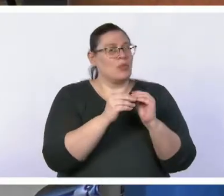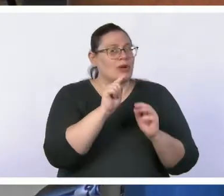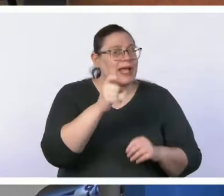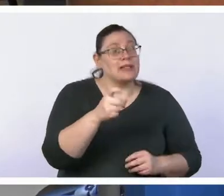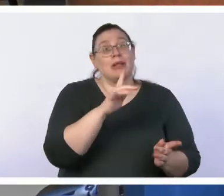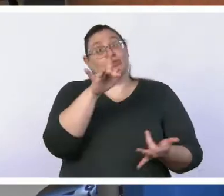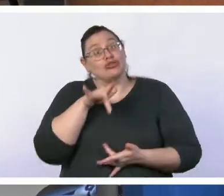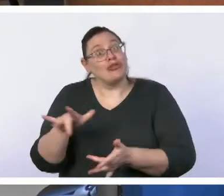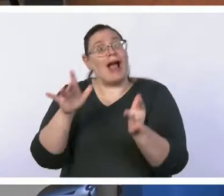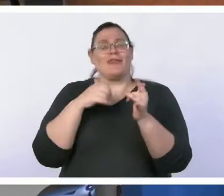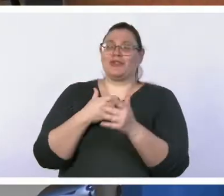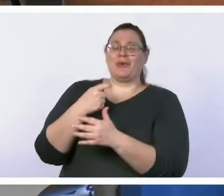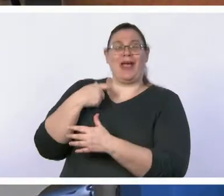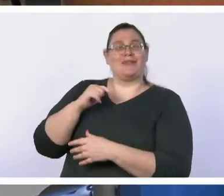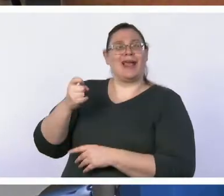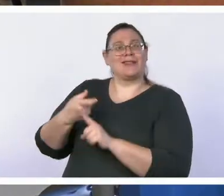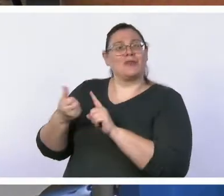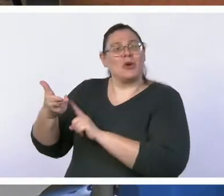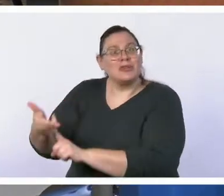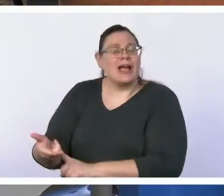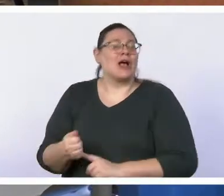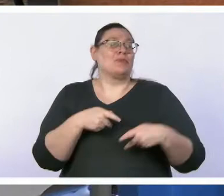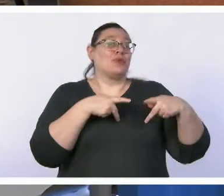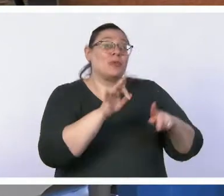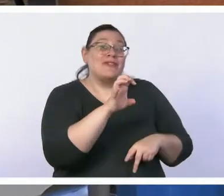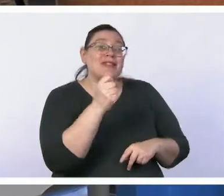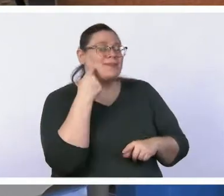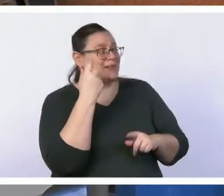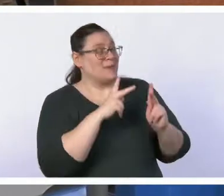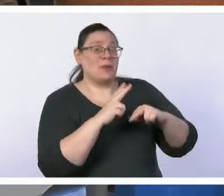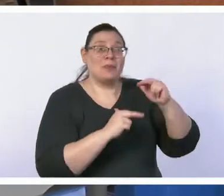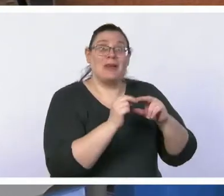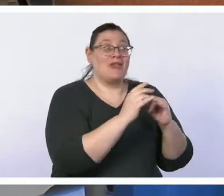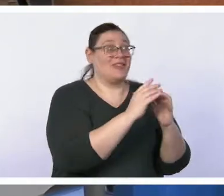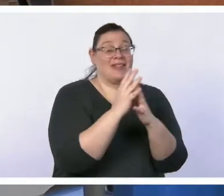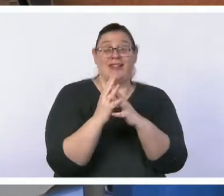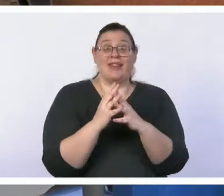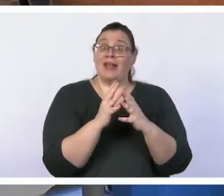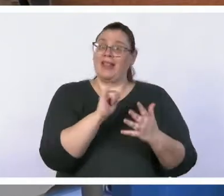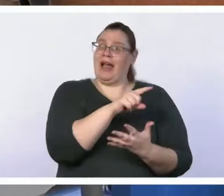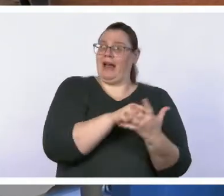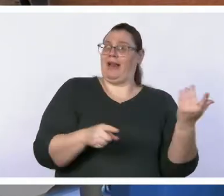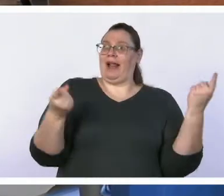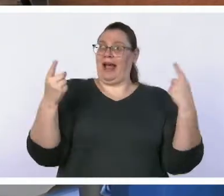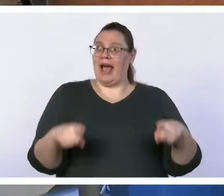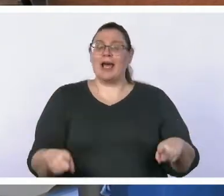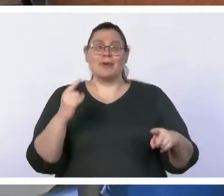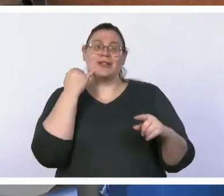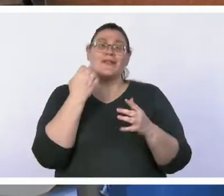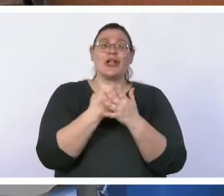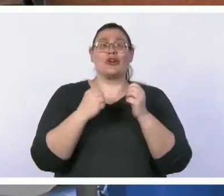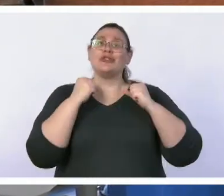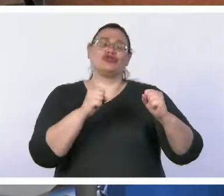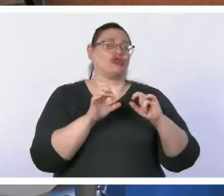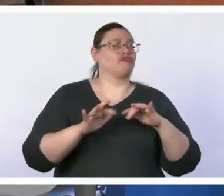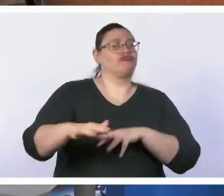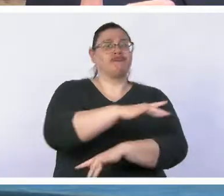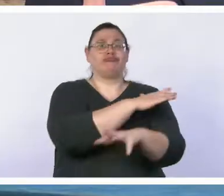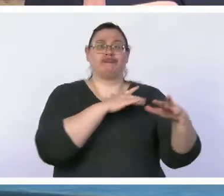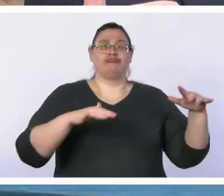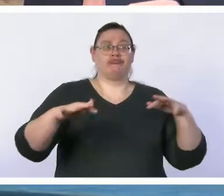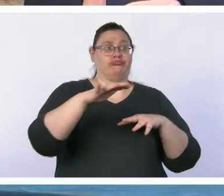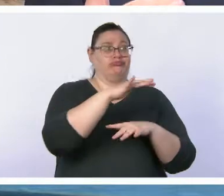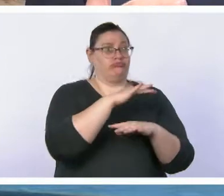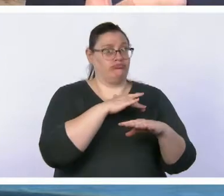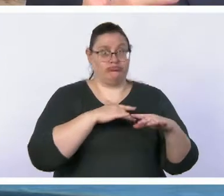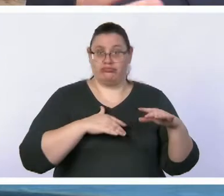tax. People are building things, so they're paying permit fees. All of those things happen when there's a vibrant economy. When there's not a